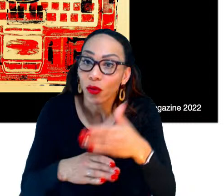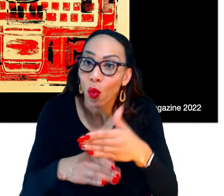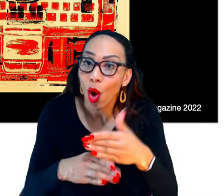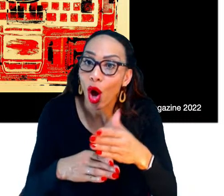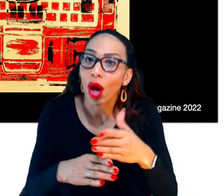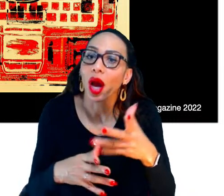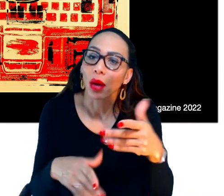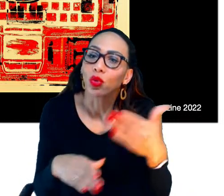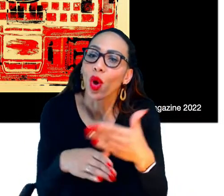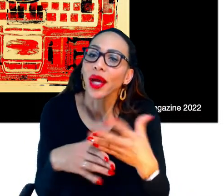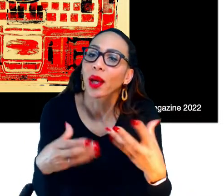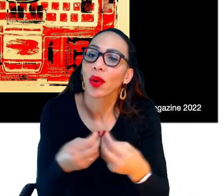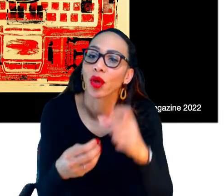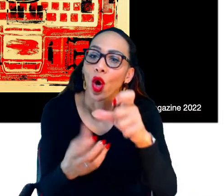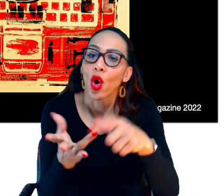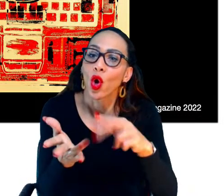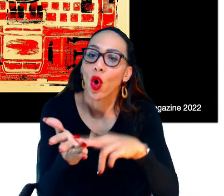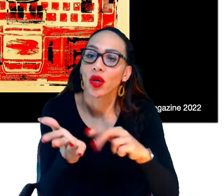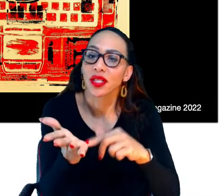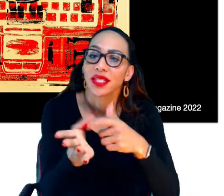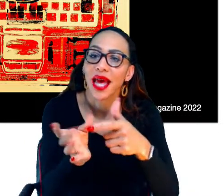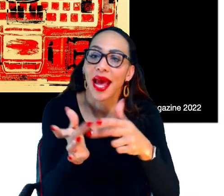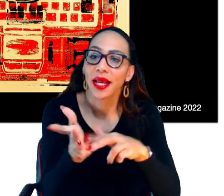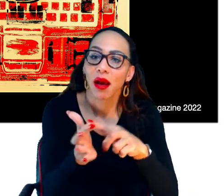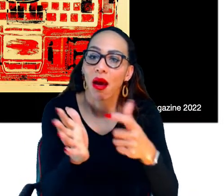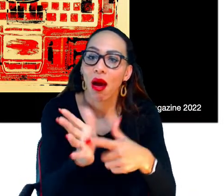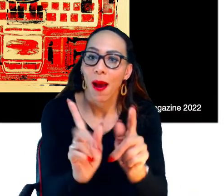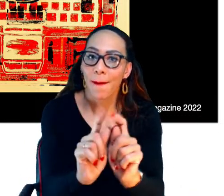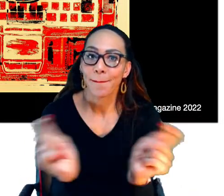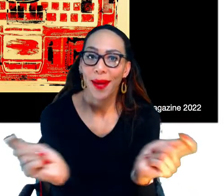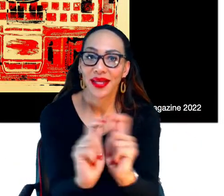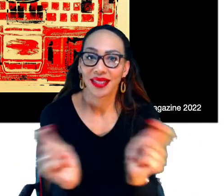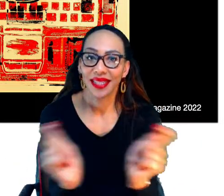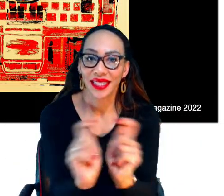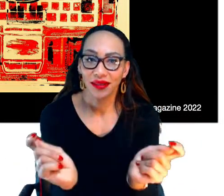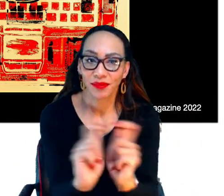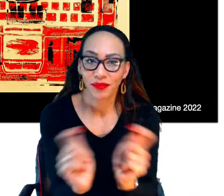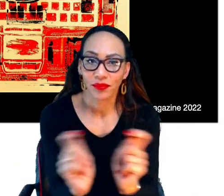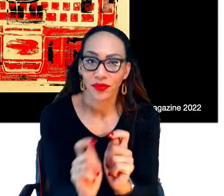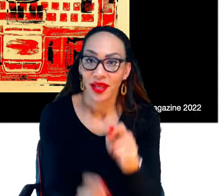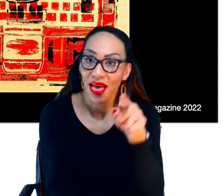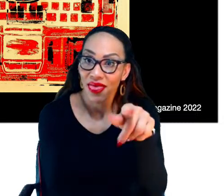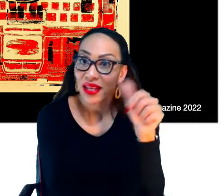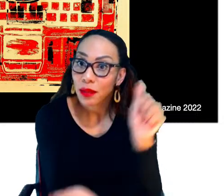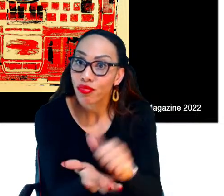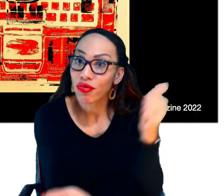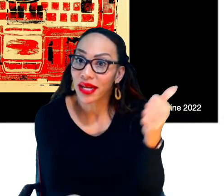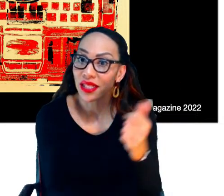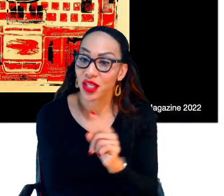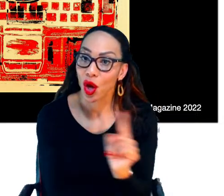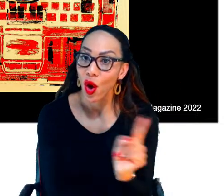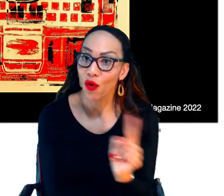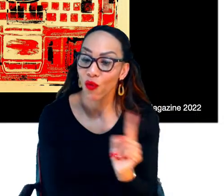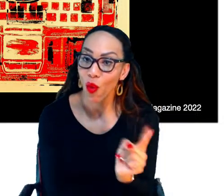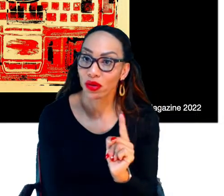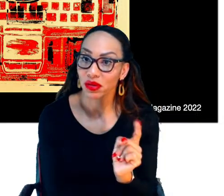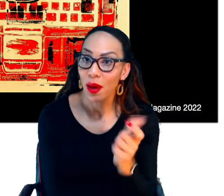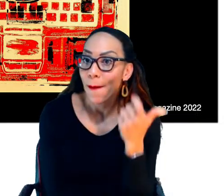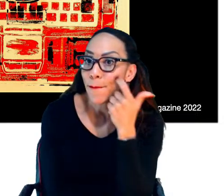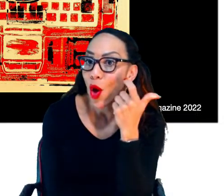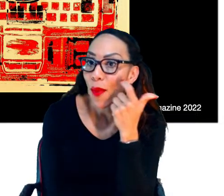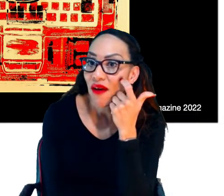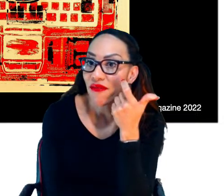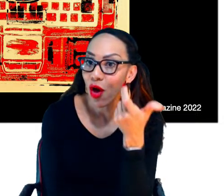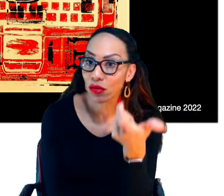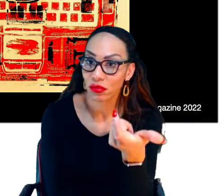the broadsheet, which is a print of a mobile phone. So I've taken the phone apart and then just